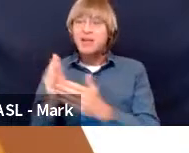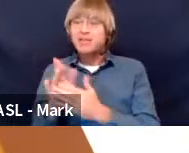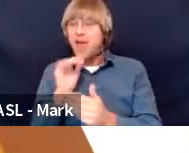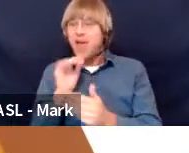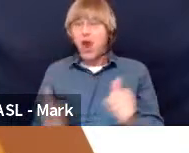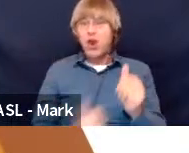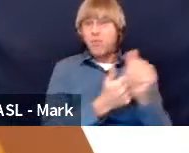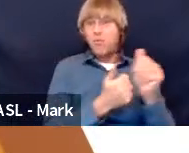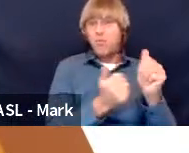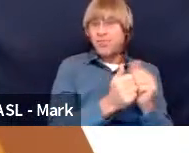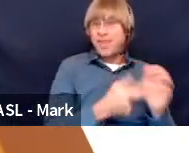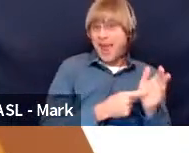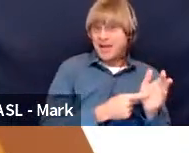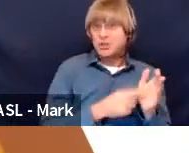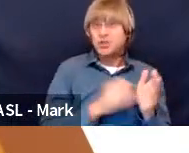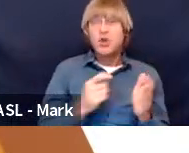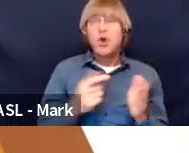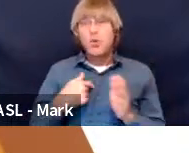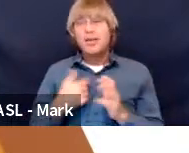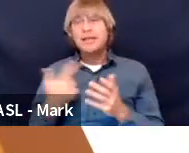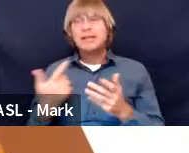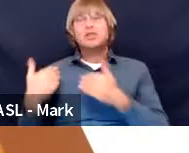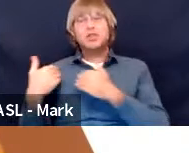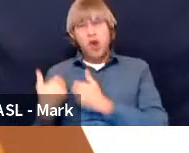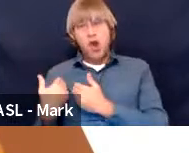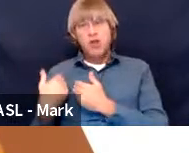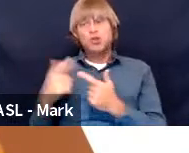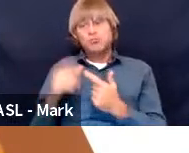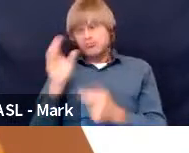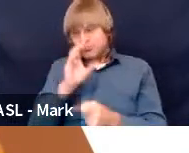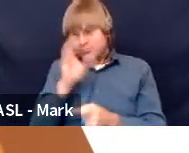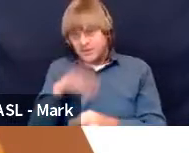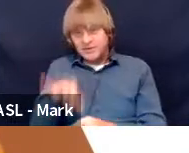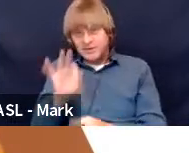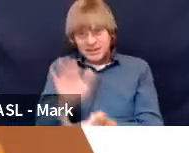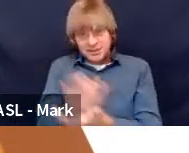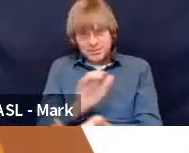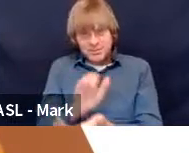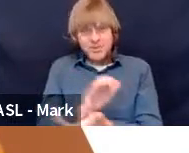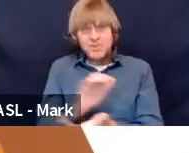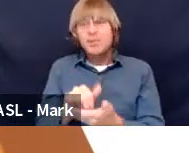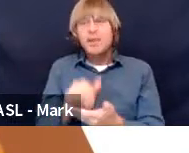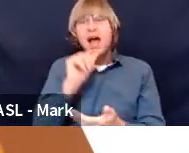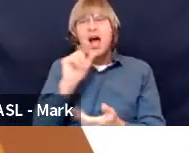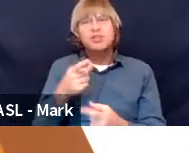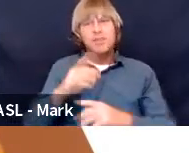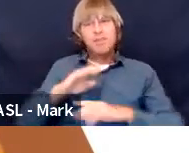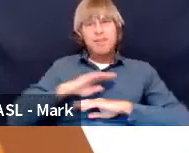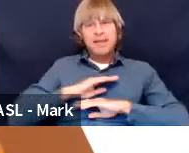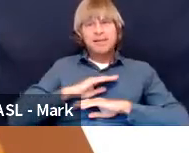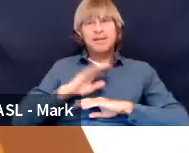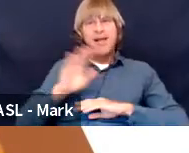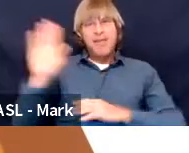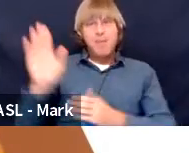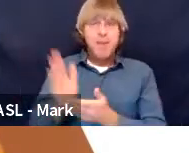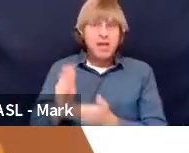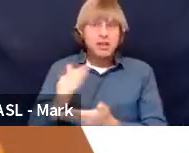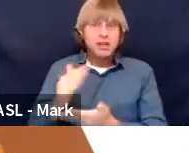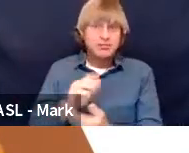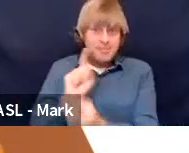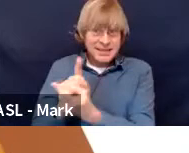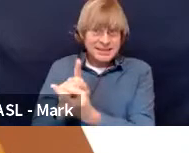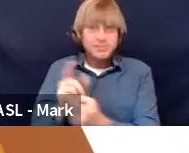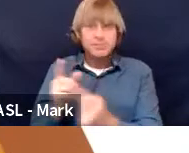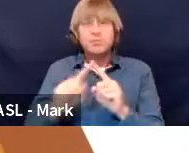makes sense. So we were charged with trying to find a paper that would not only meet their budget, but